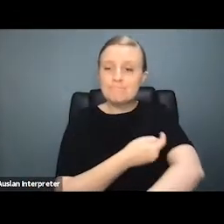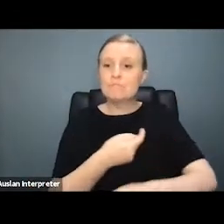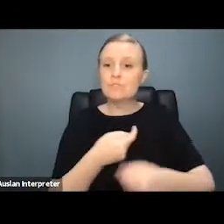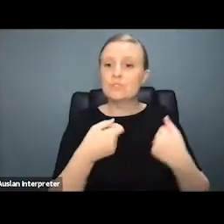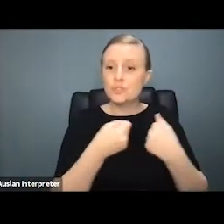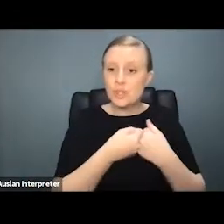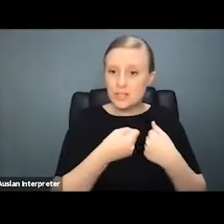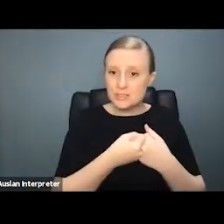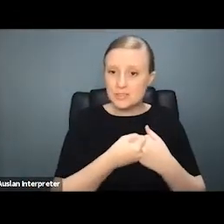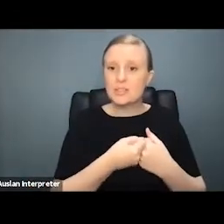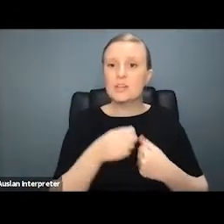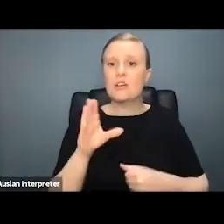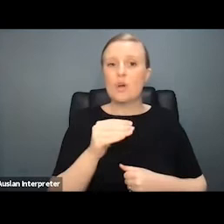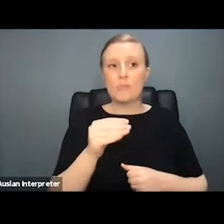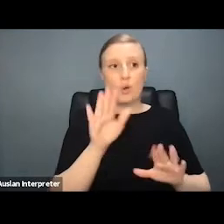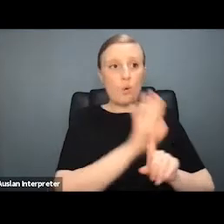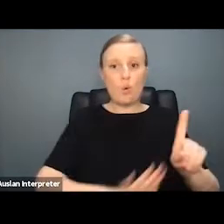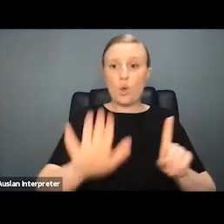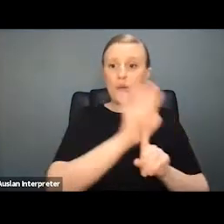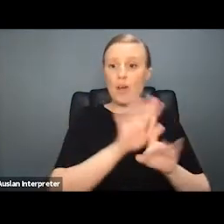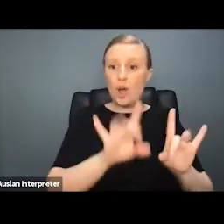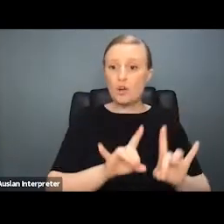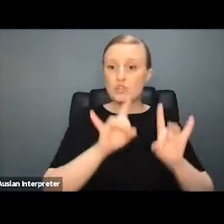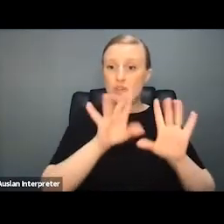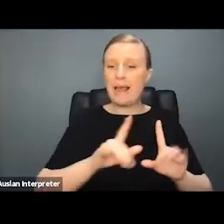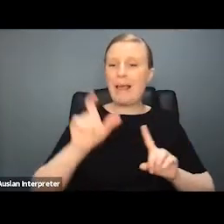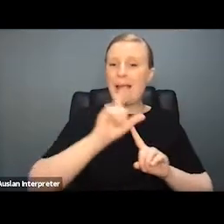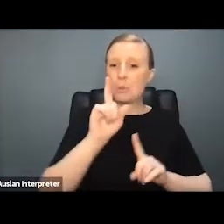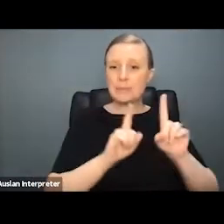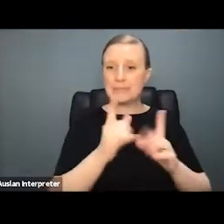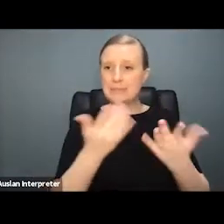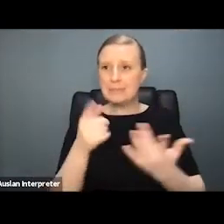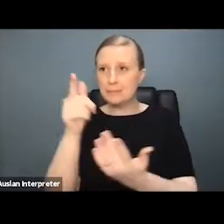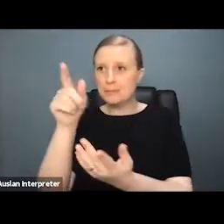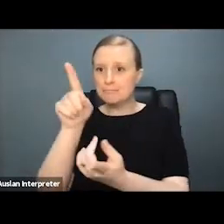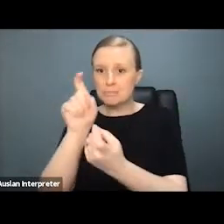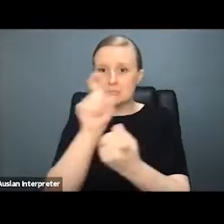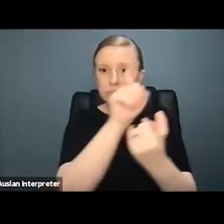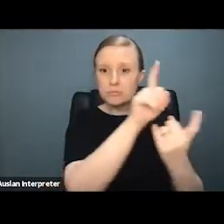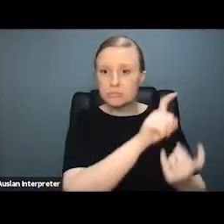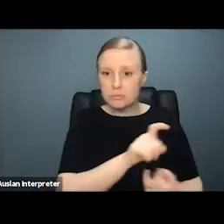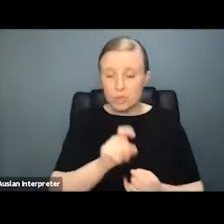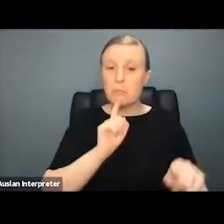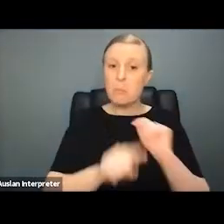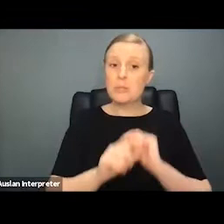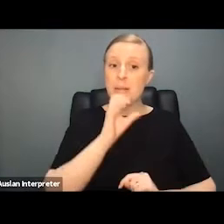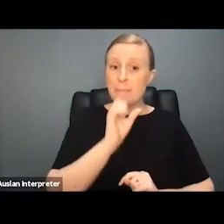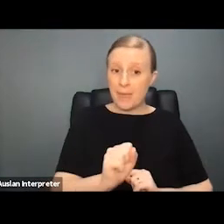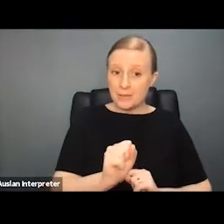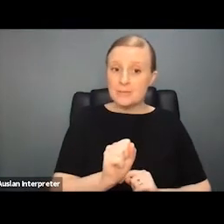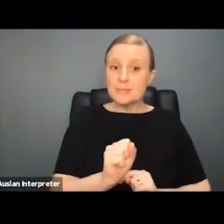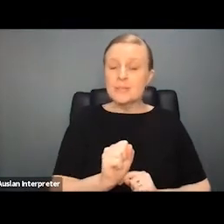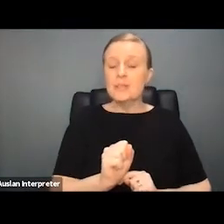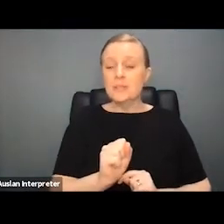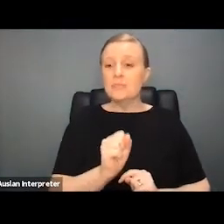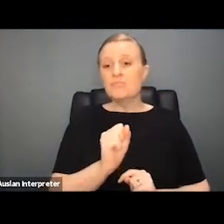across Australia. So they're mostly male, so about 2/3 male, and typically in their mid-40s, so median age